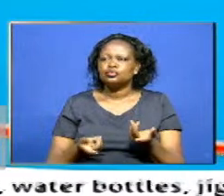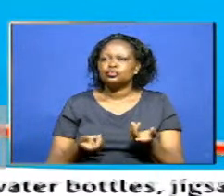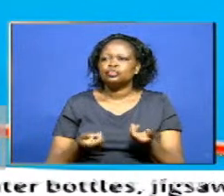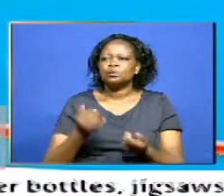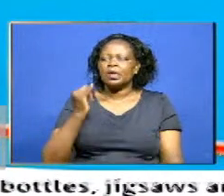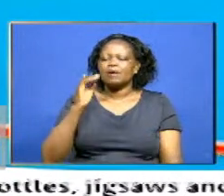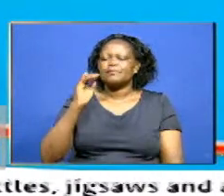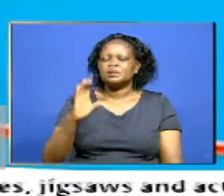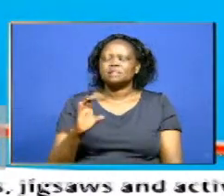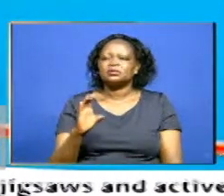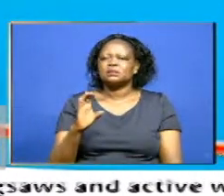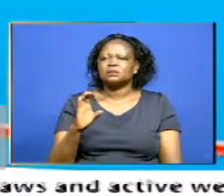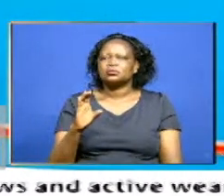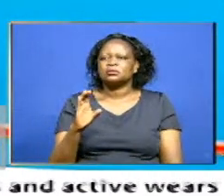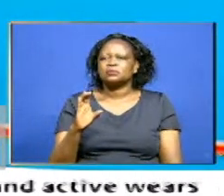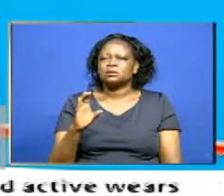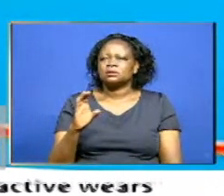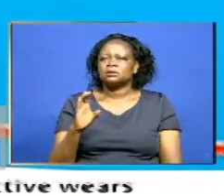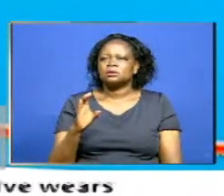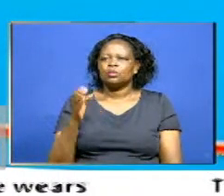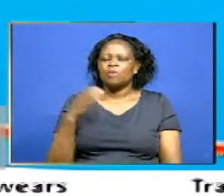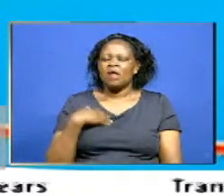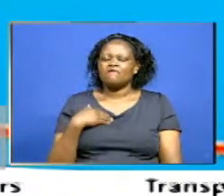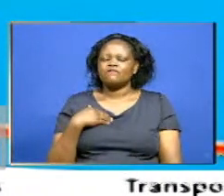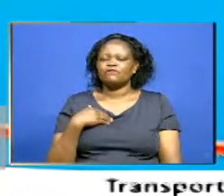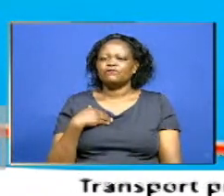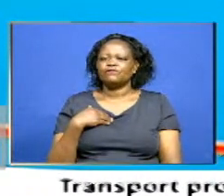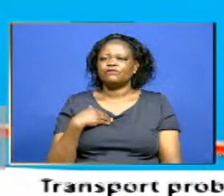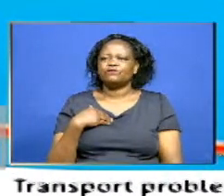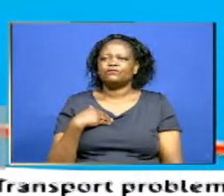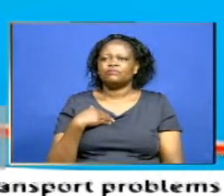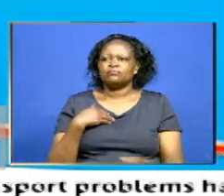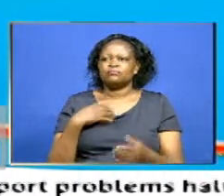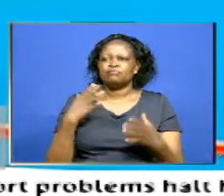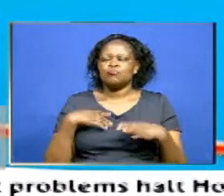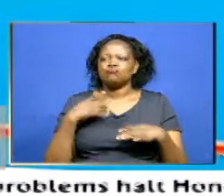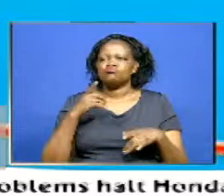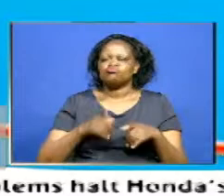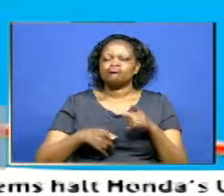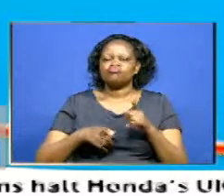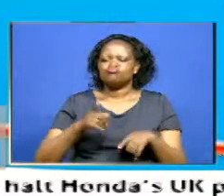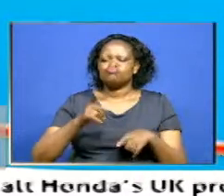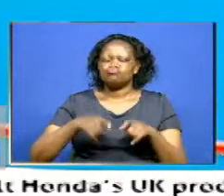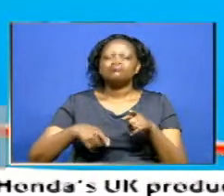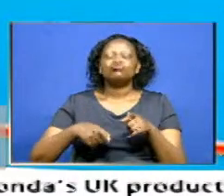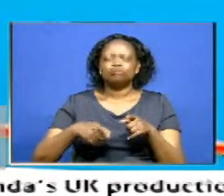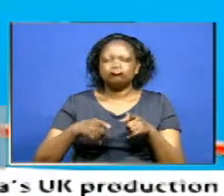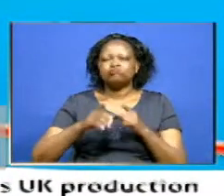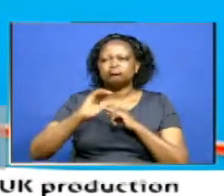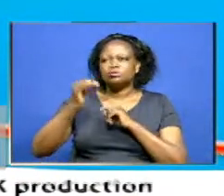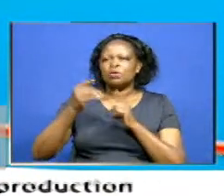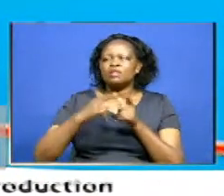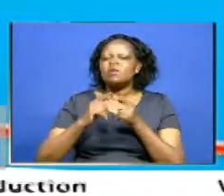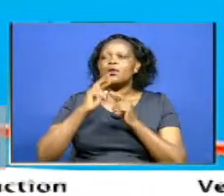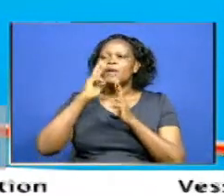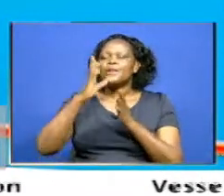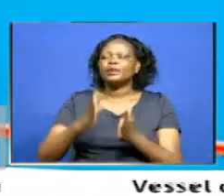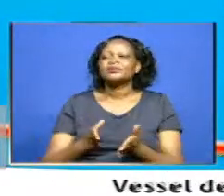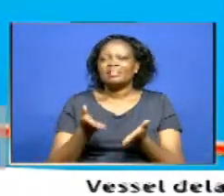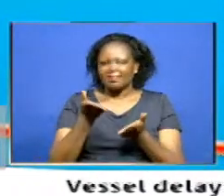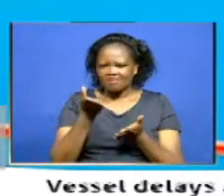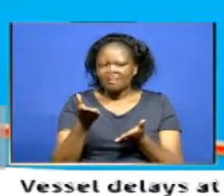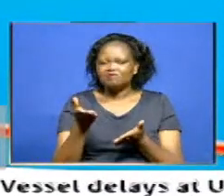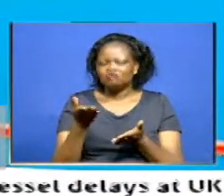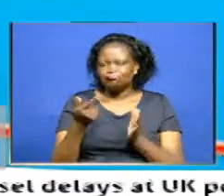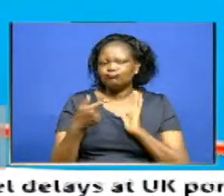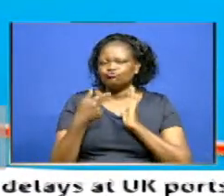Electoral and Boundaries Commission. There will be a procession, and our reporter Yeri is keeping tabs of what is